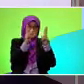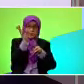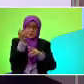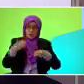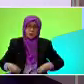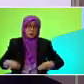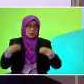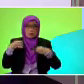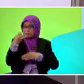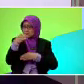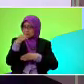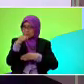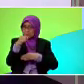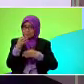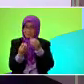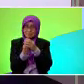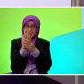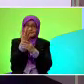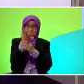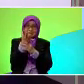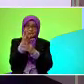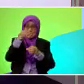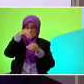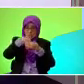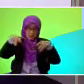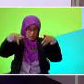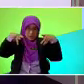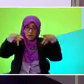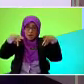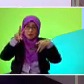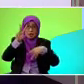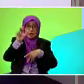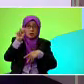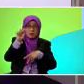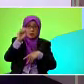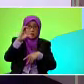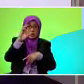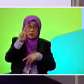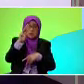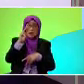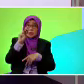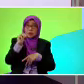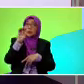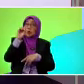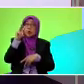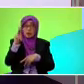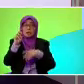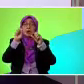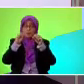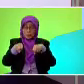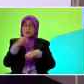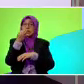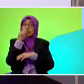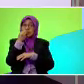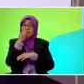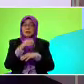microorganisms cannot grow. So the one in the vacuum packed will still be okay, still edible, compared to the one left outside at